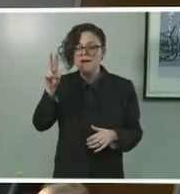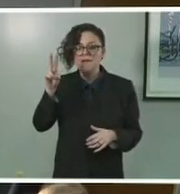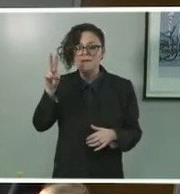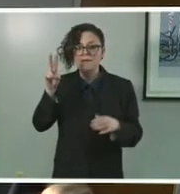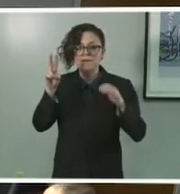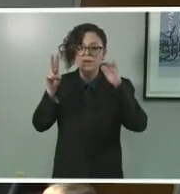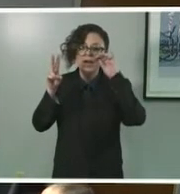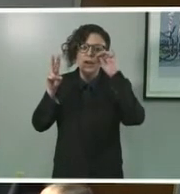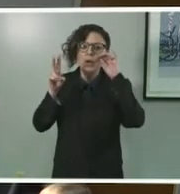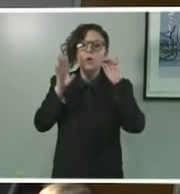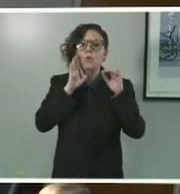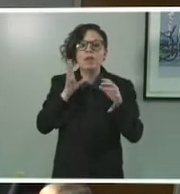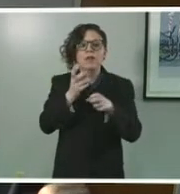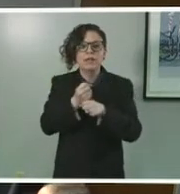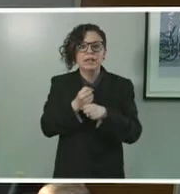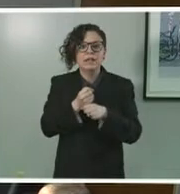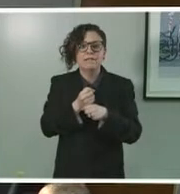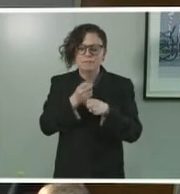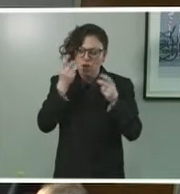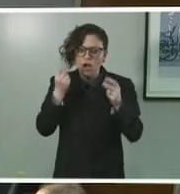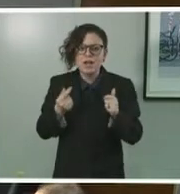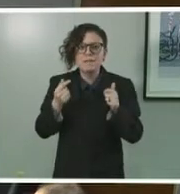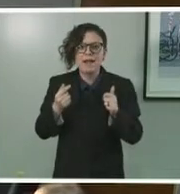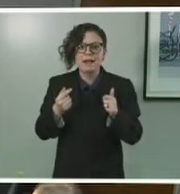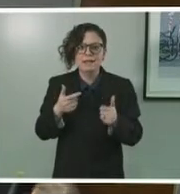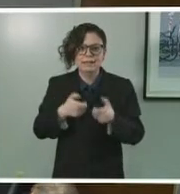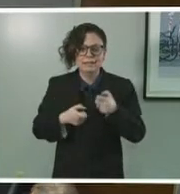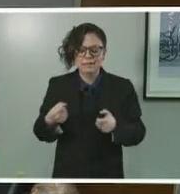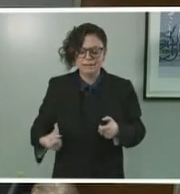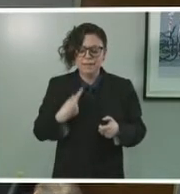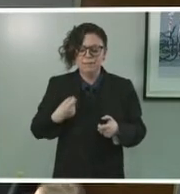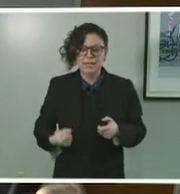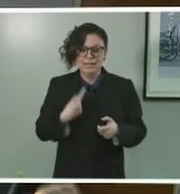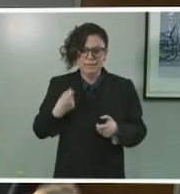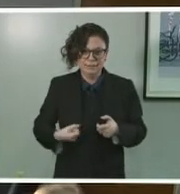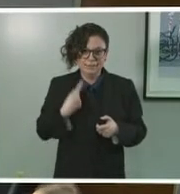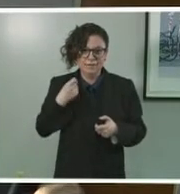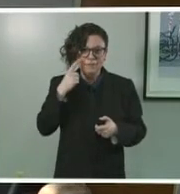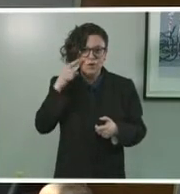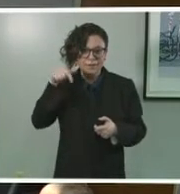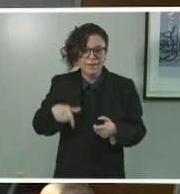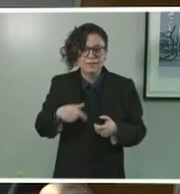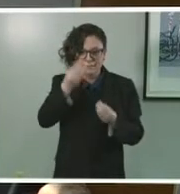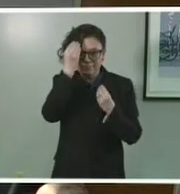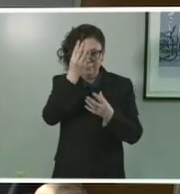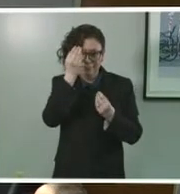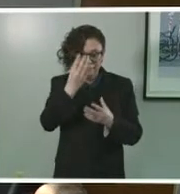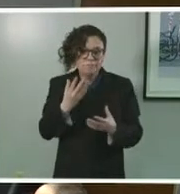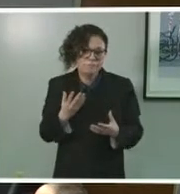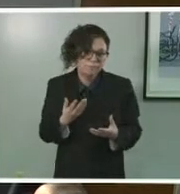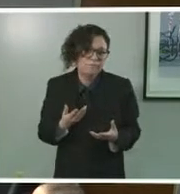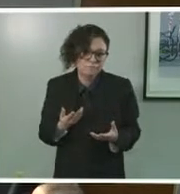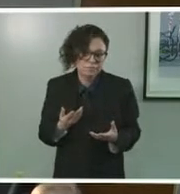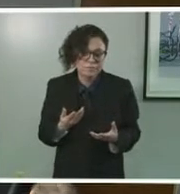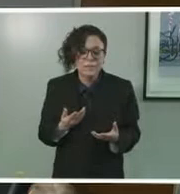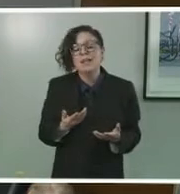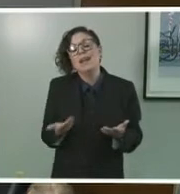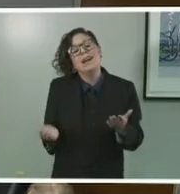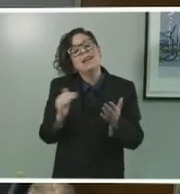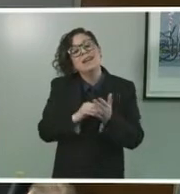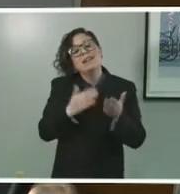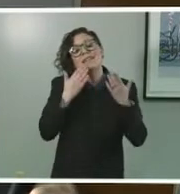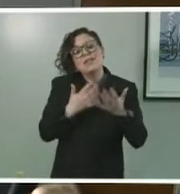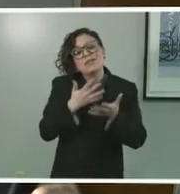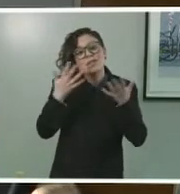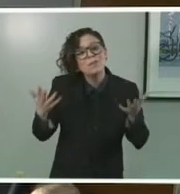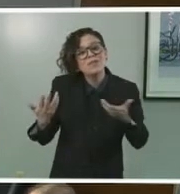are updates on this issue. And we think that's a great way for people to make sure they're getting the latest information. So thank you again